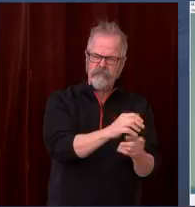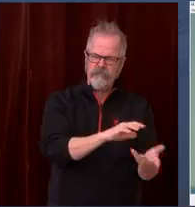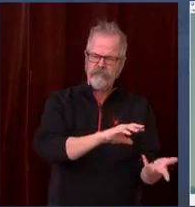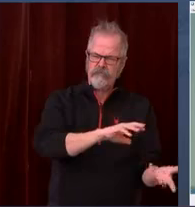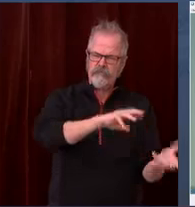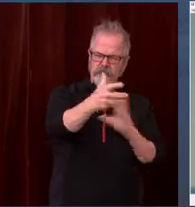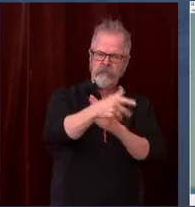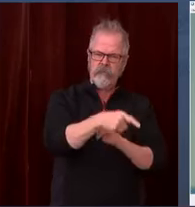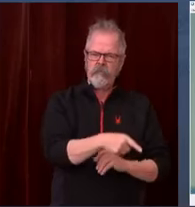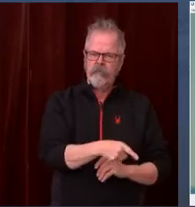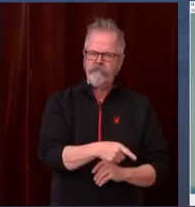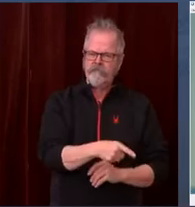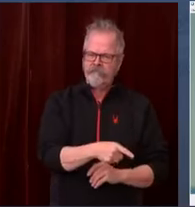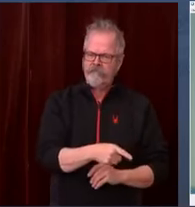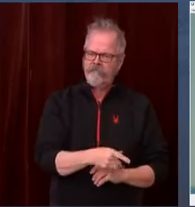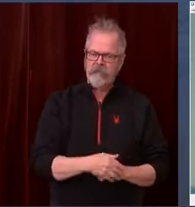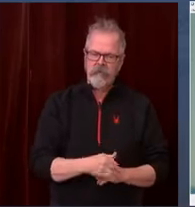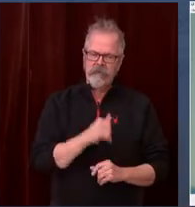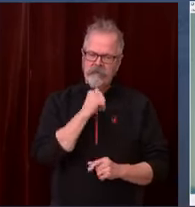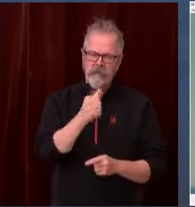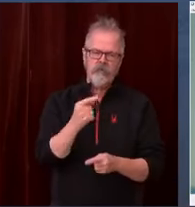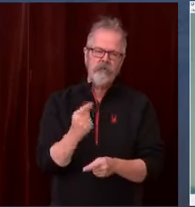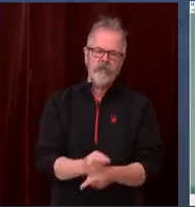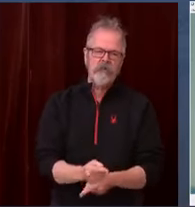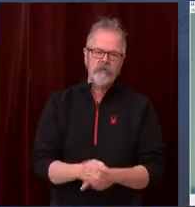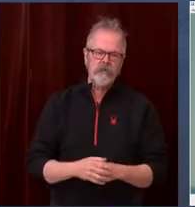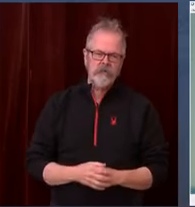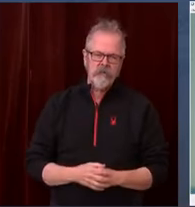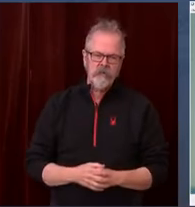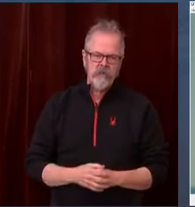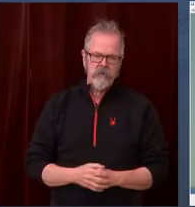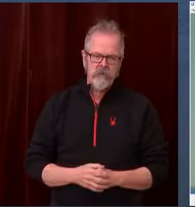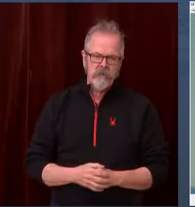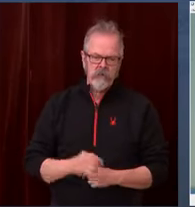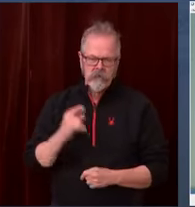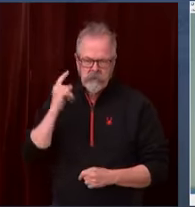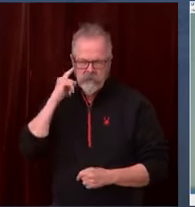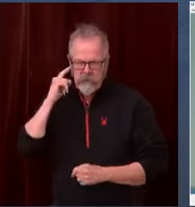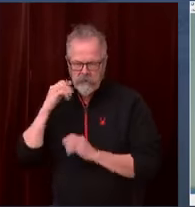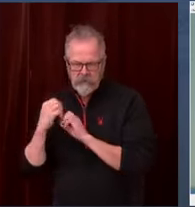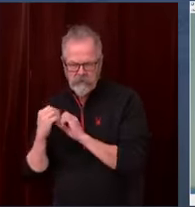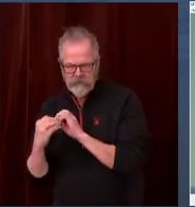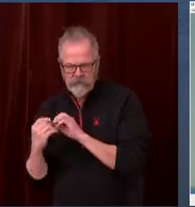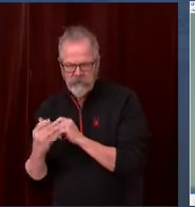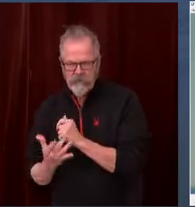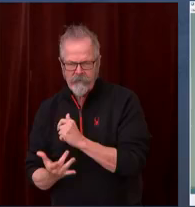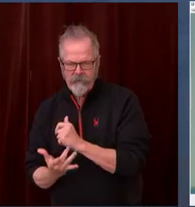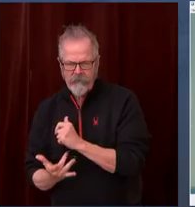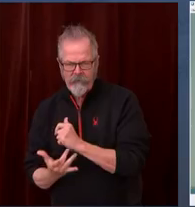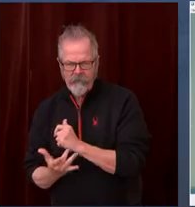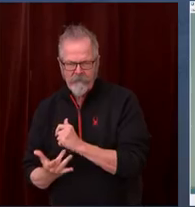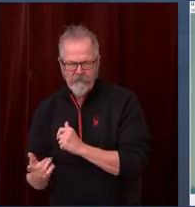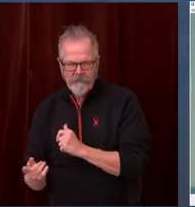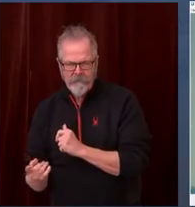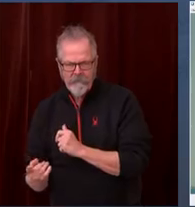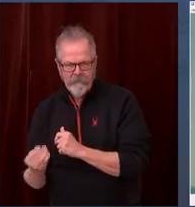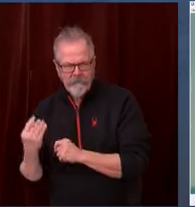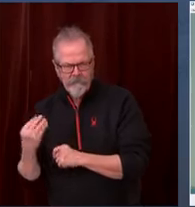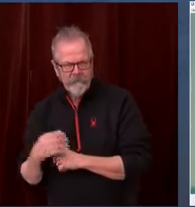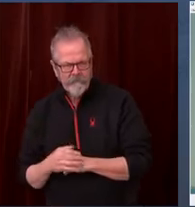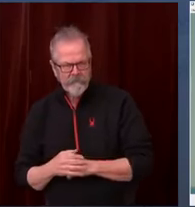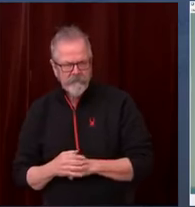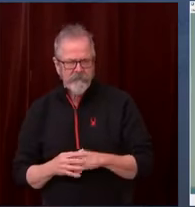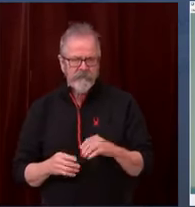They are watching fear in their first trial. At the same time, we rely on them as essential workers. And